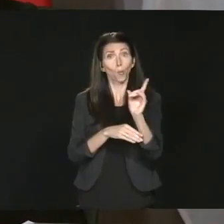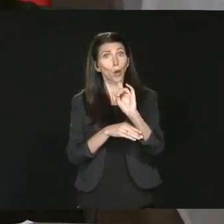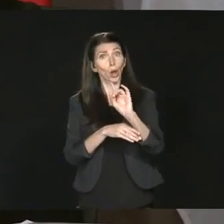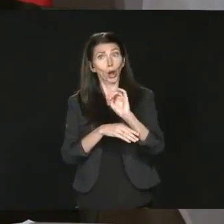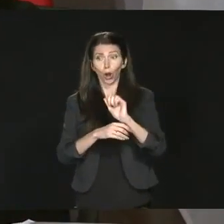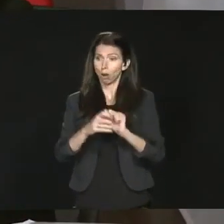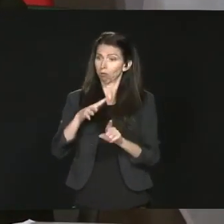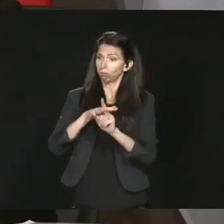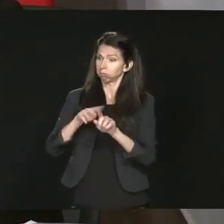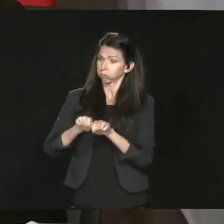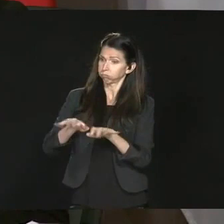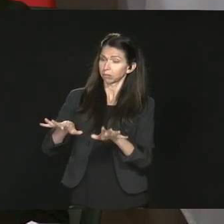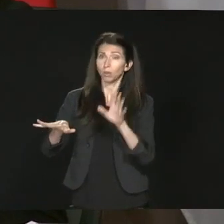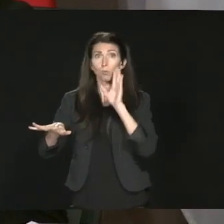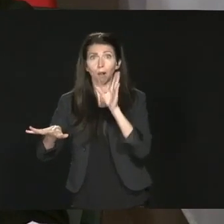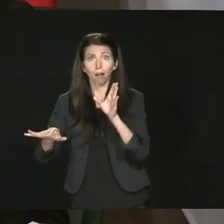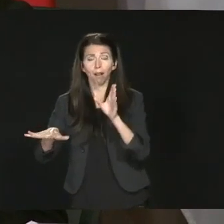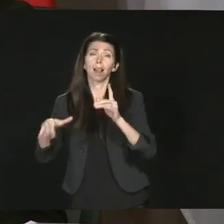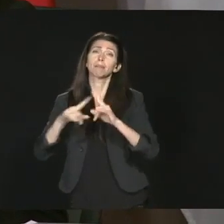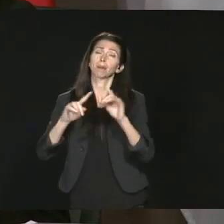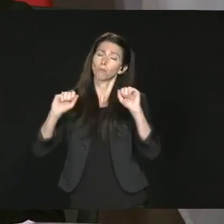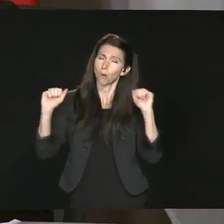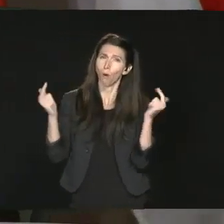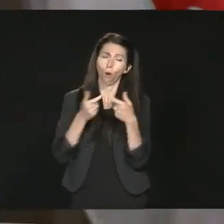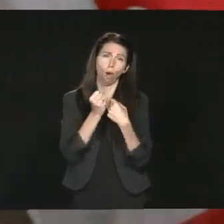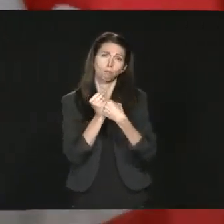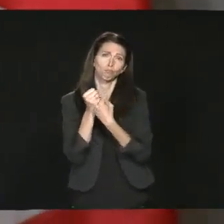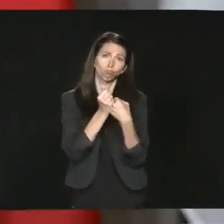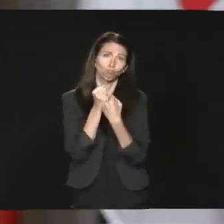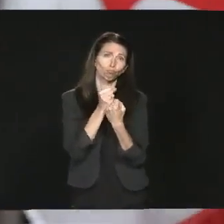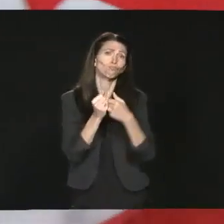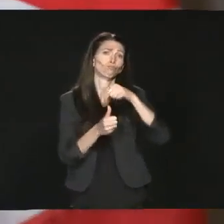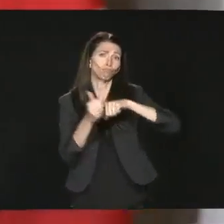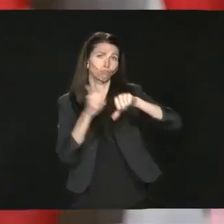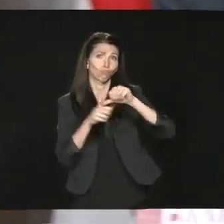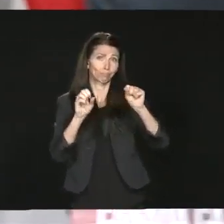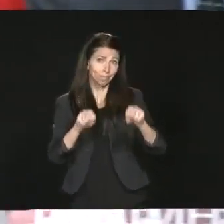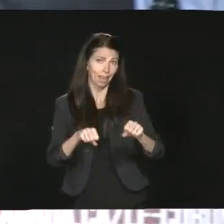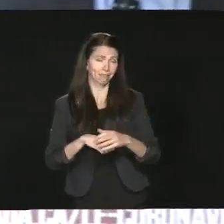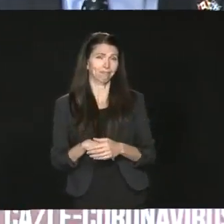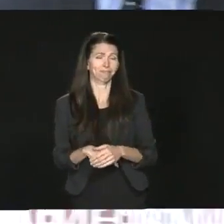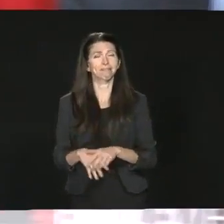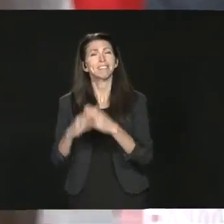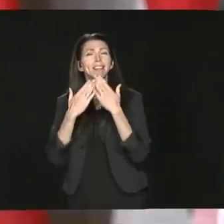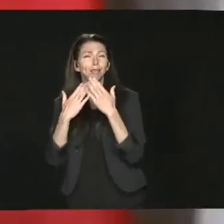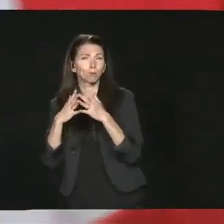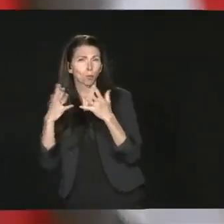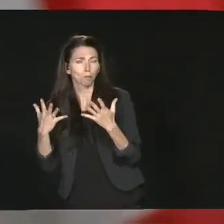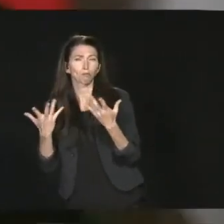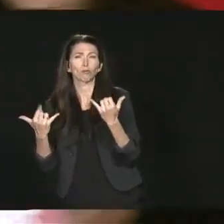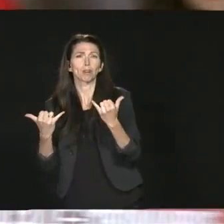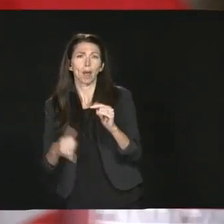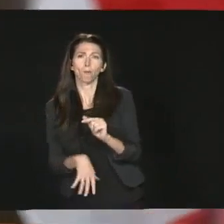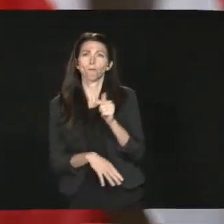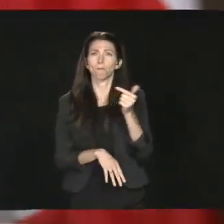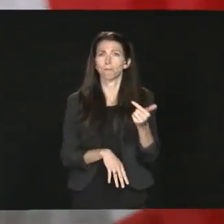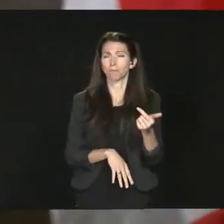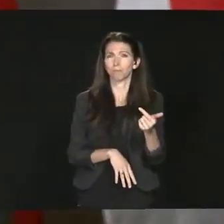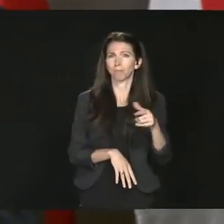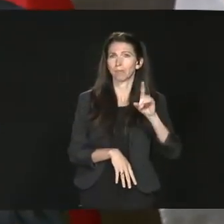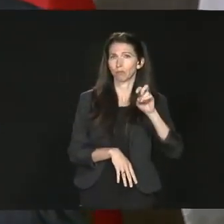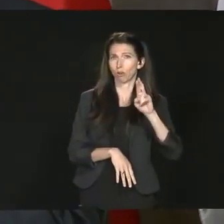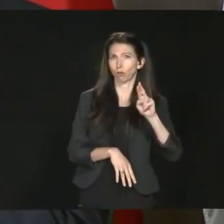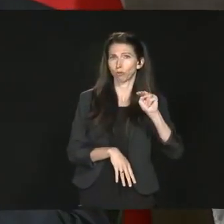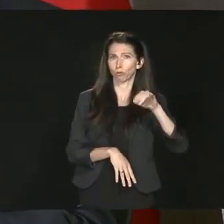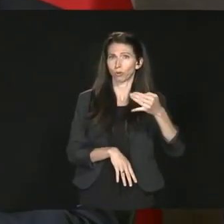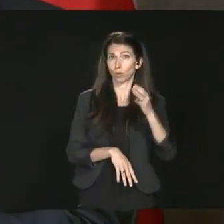thank you very much, Dr. Tam. Et maintenant, je donne la parole à Dr. Howard New. Merci. Go ahead. Bonjour. À la fin de la journée